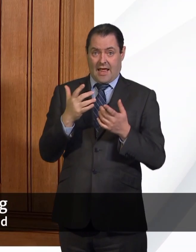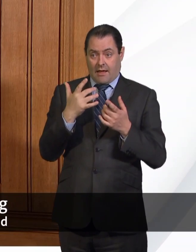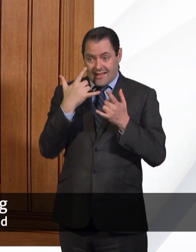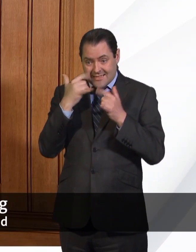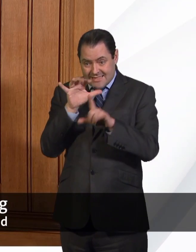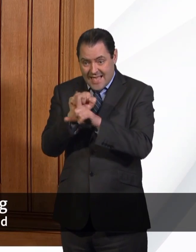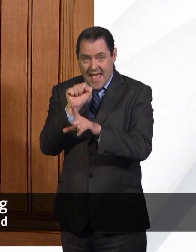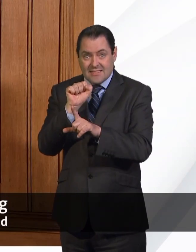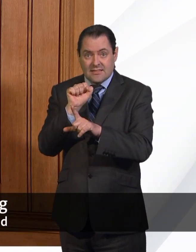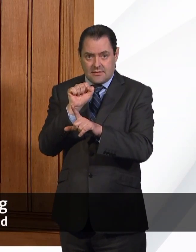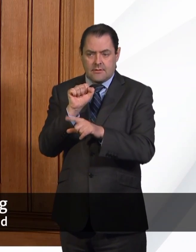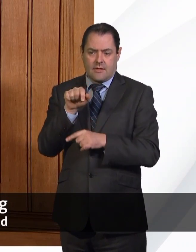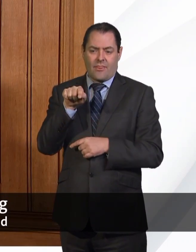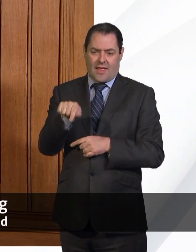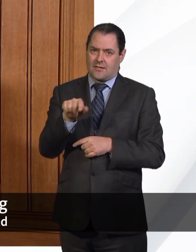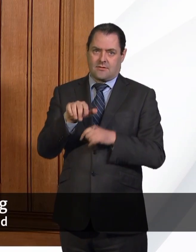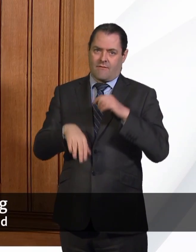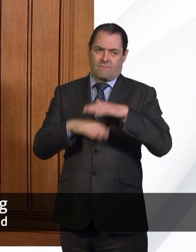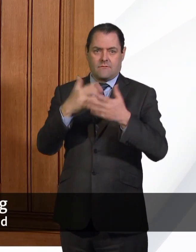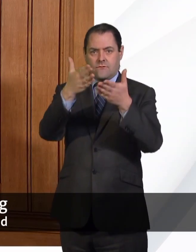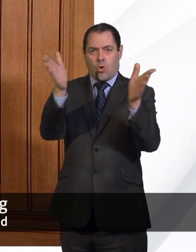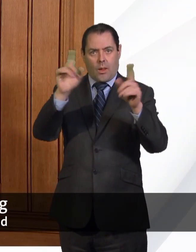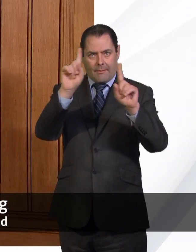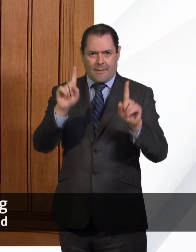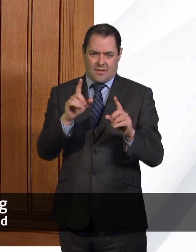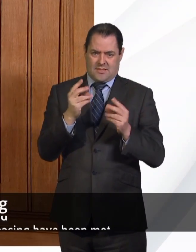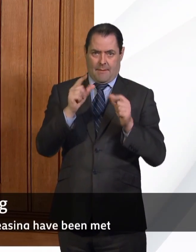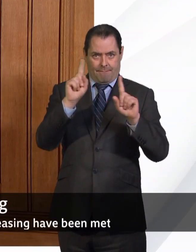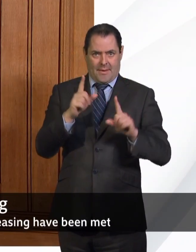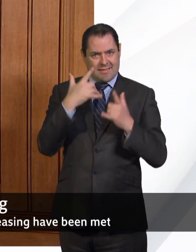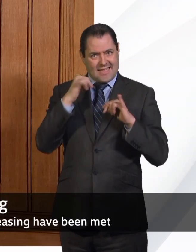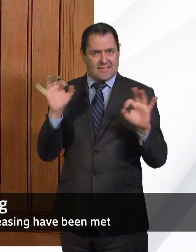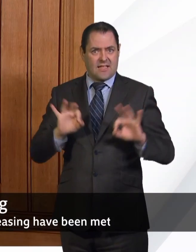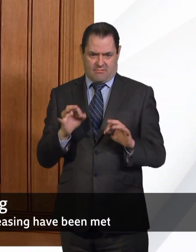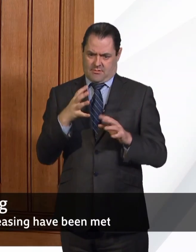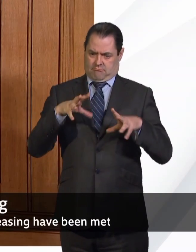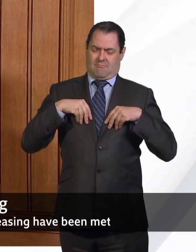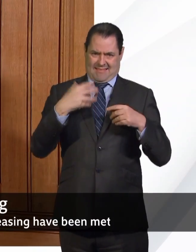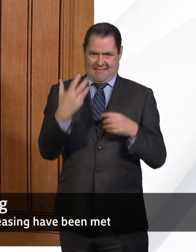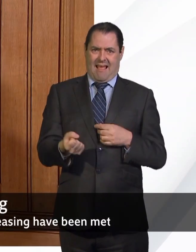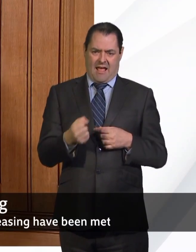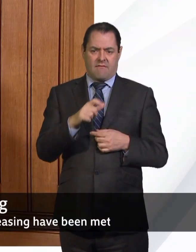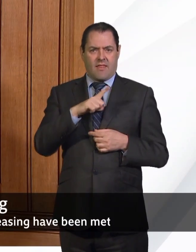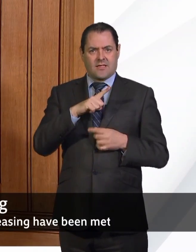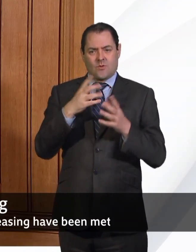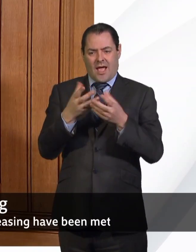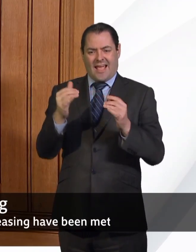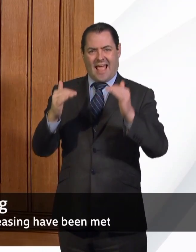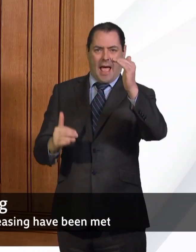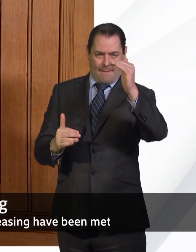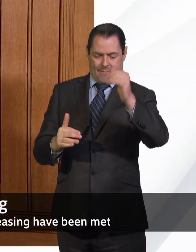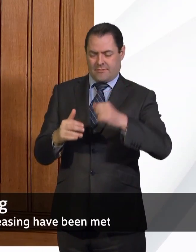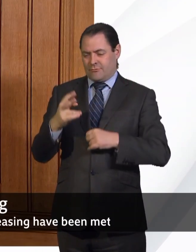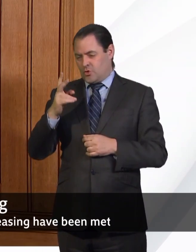on the test. That's clearly not the whole number. I mean, there are people that you're not picking up, and that's what that discrepancy tells you. So the